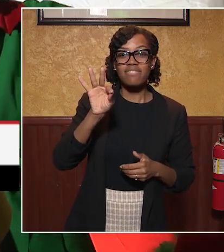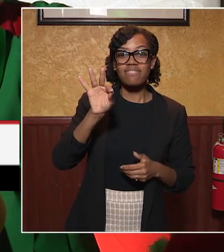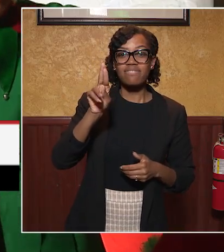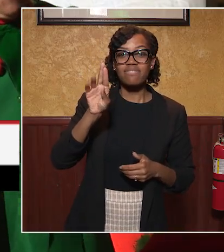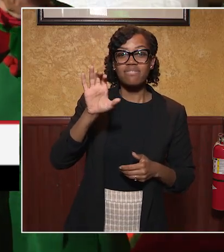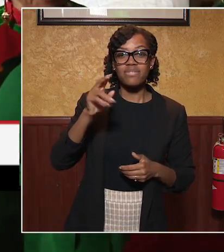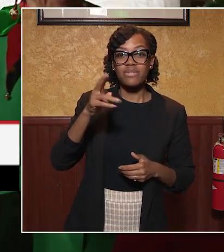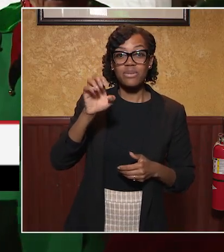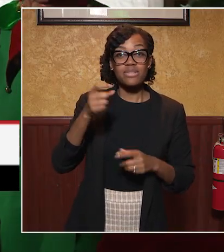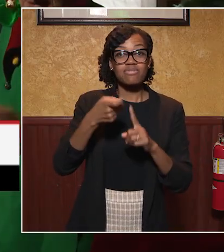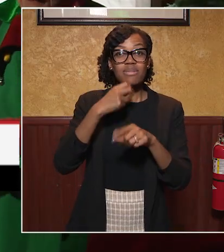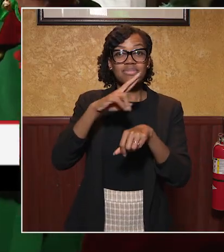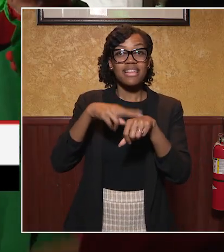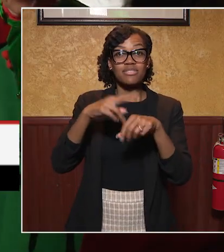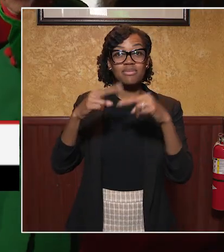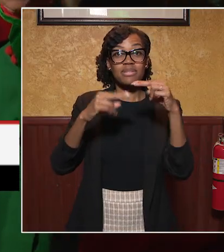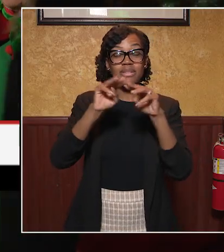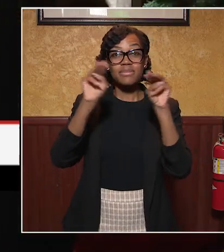please?